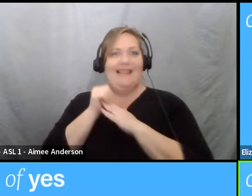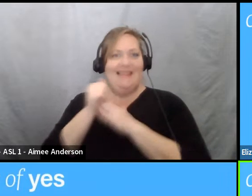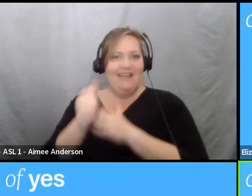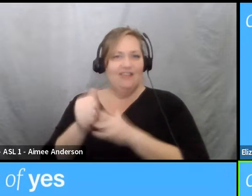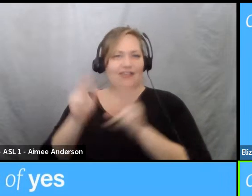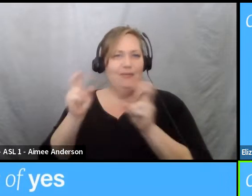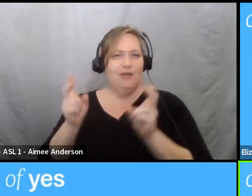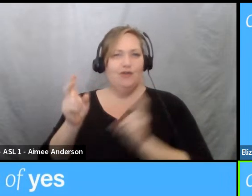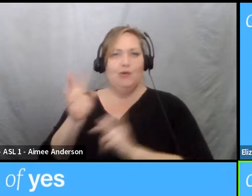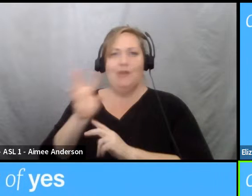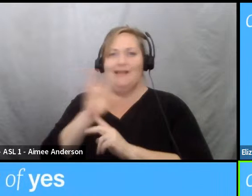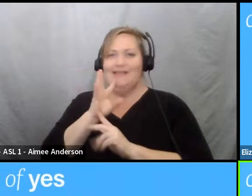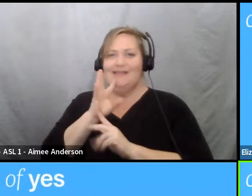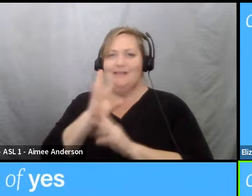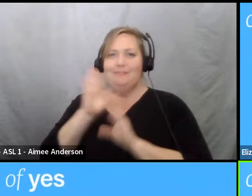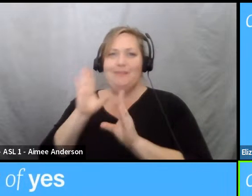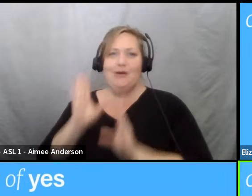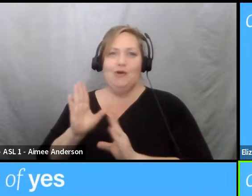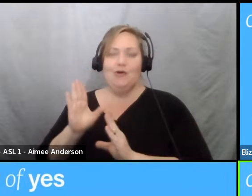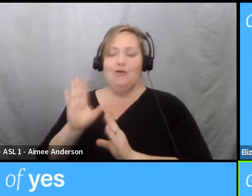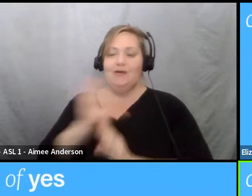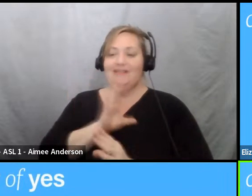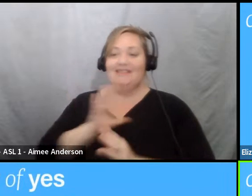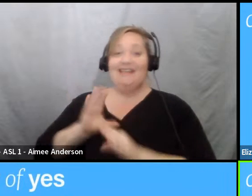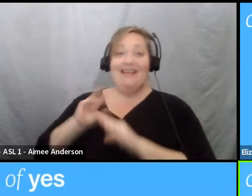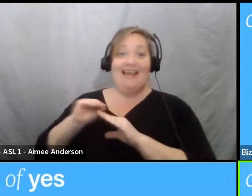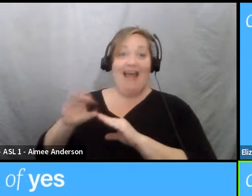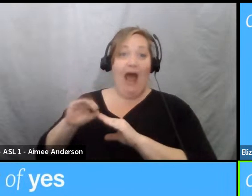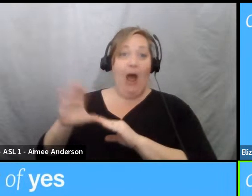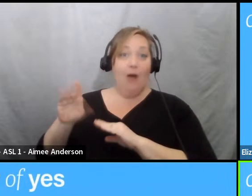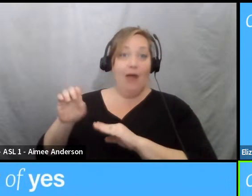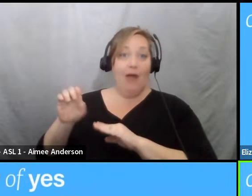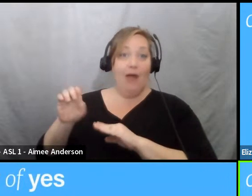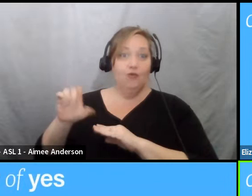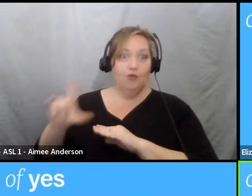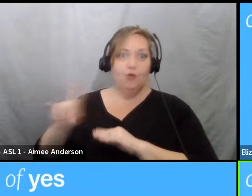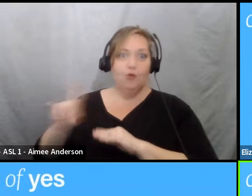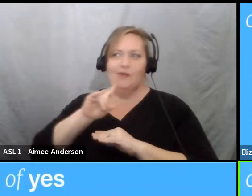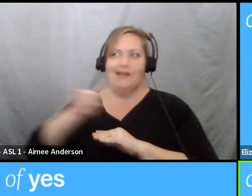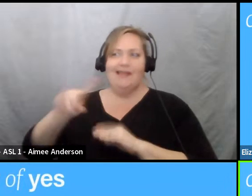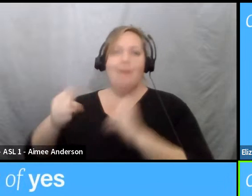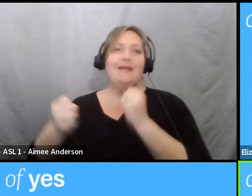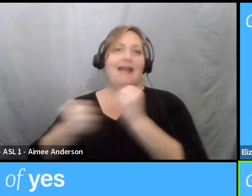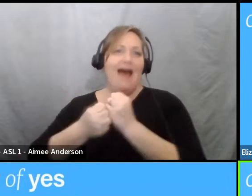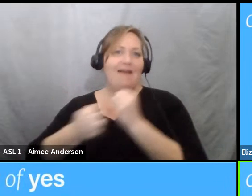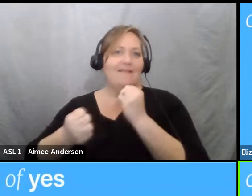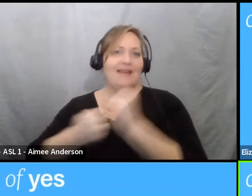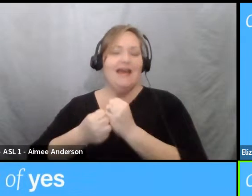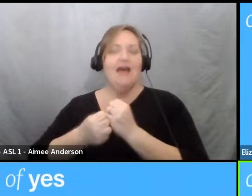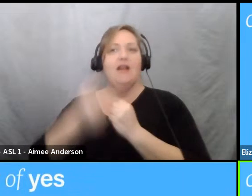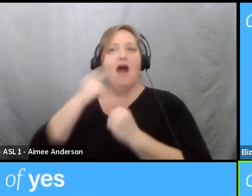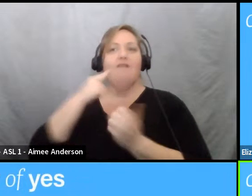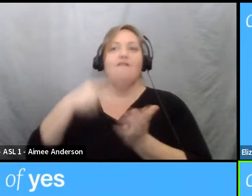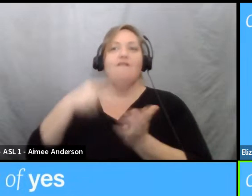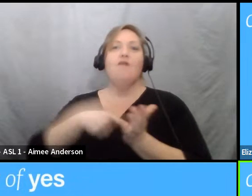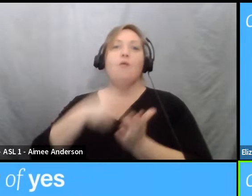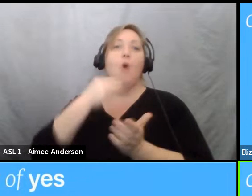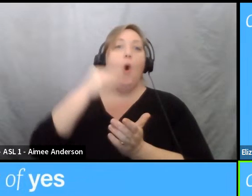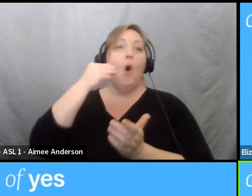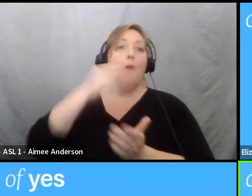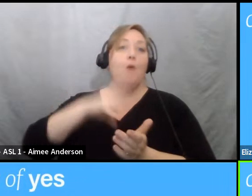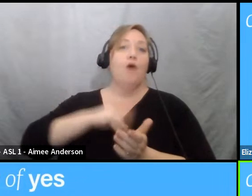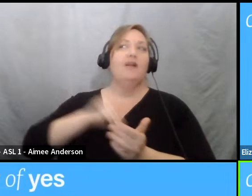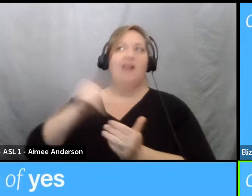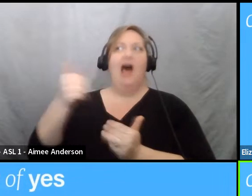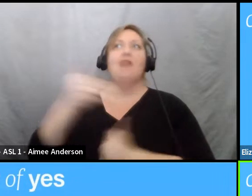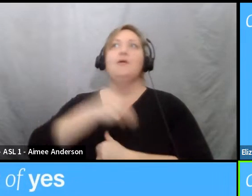speaker of city council has been a big advocate, proponent of affordable home ownership, along with some other council